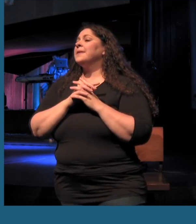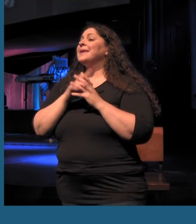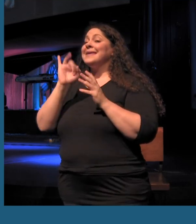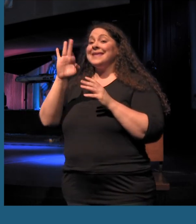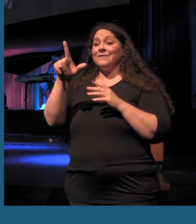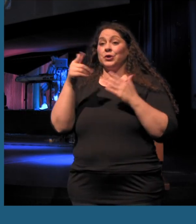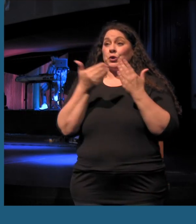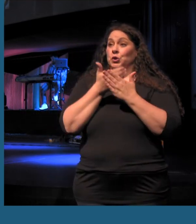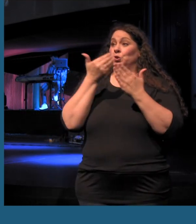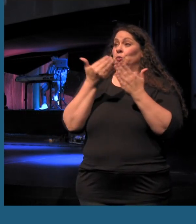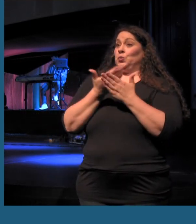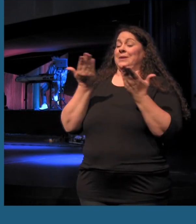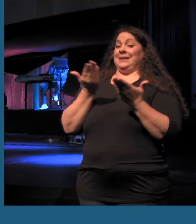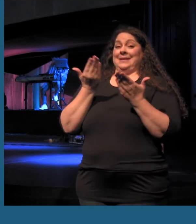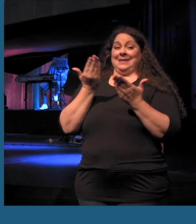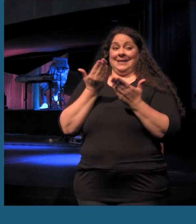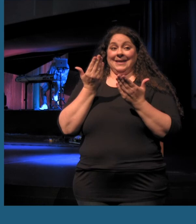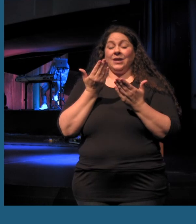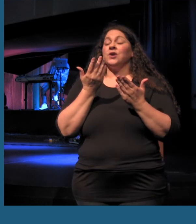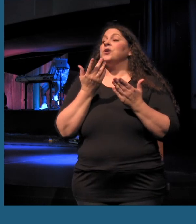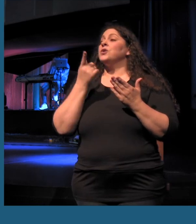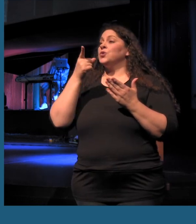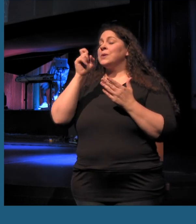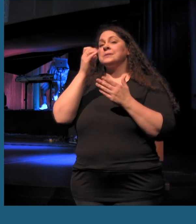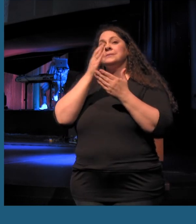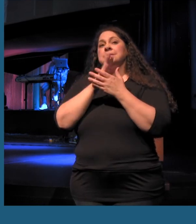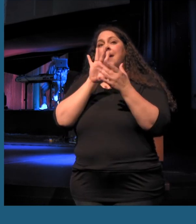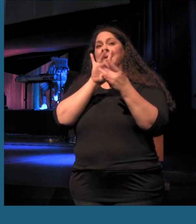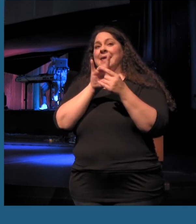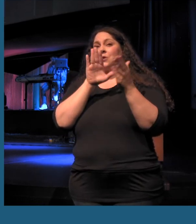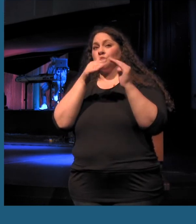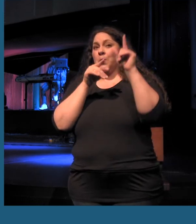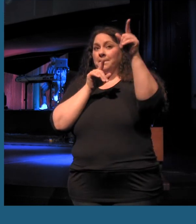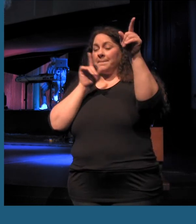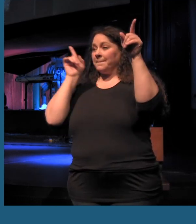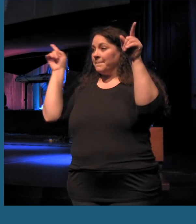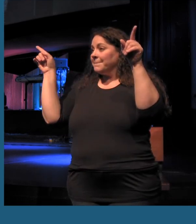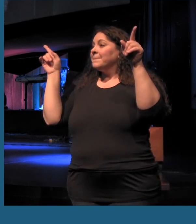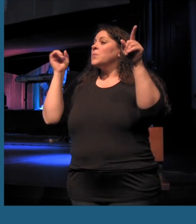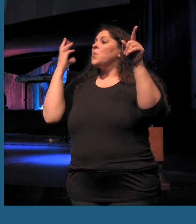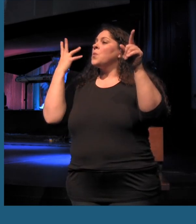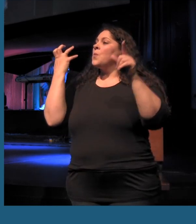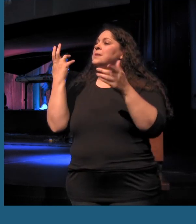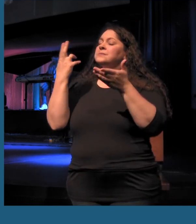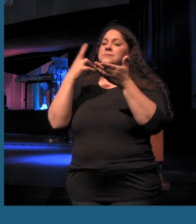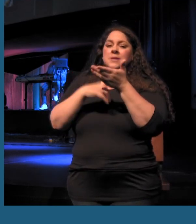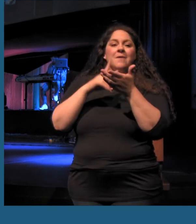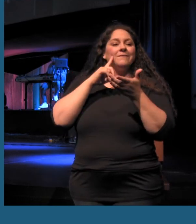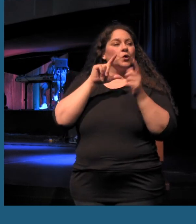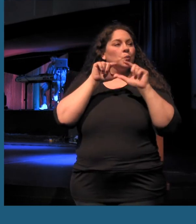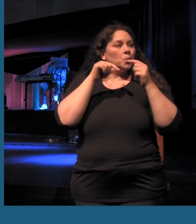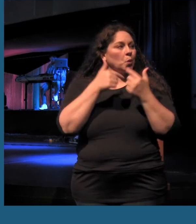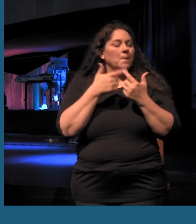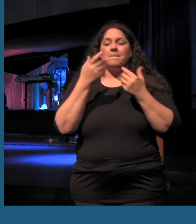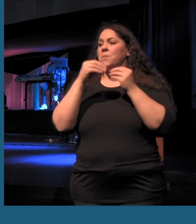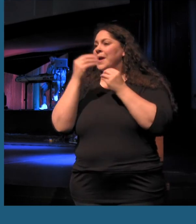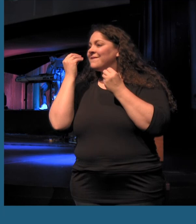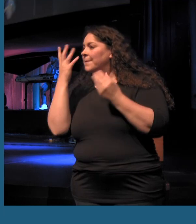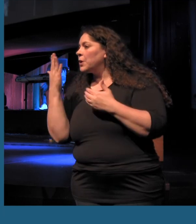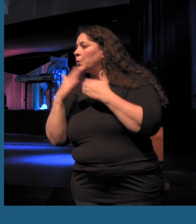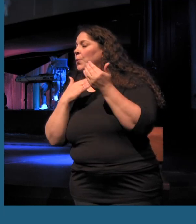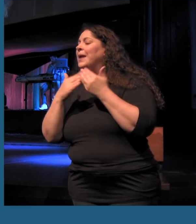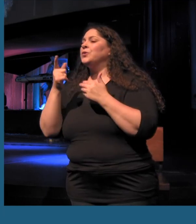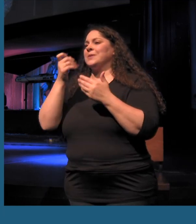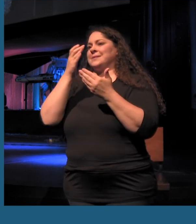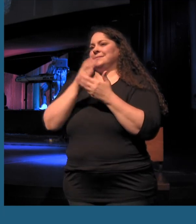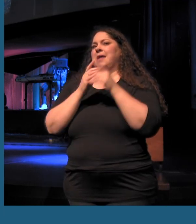if you're new to Worship Center or newer to Worship Center, make sure you stop by Connections. Or if you're looking to sign up for a group or get some more information, stop